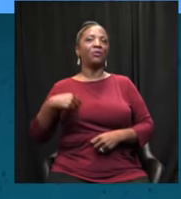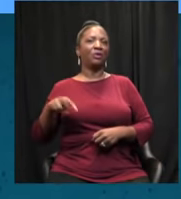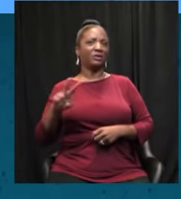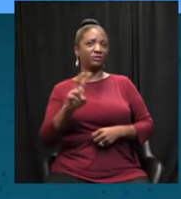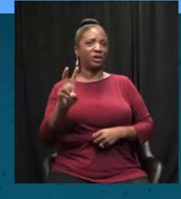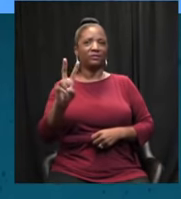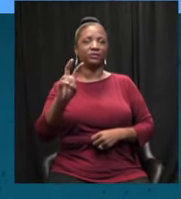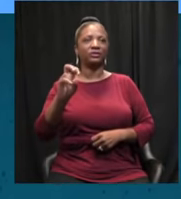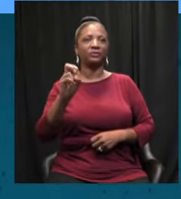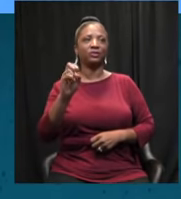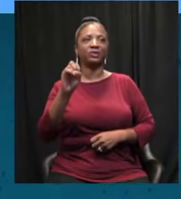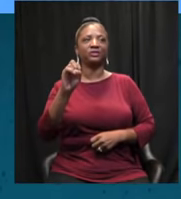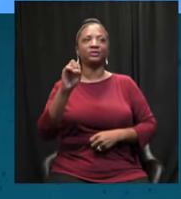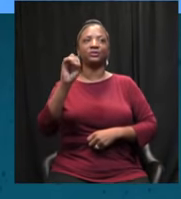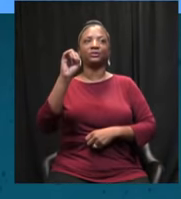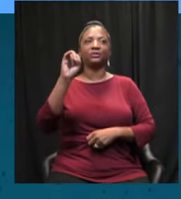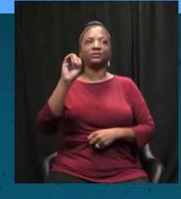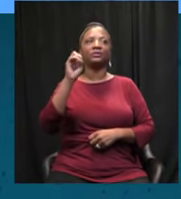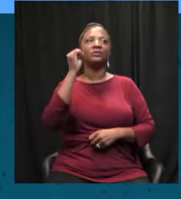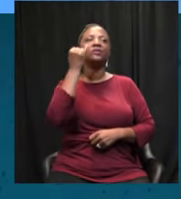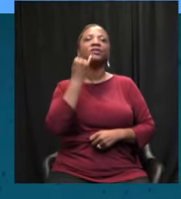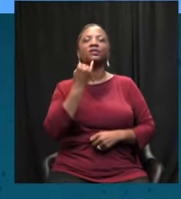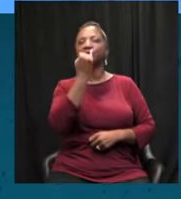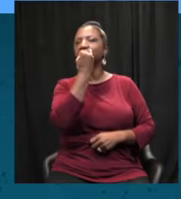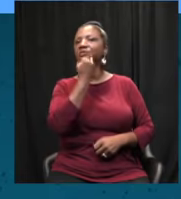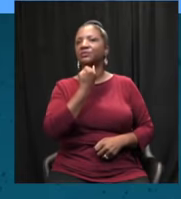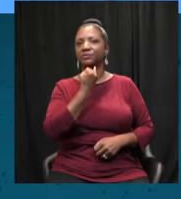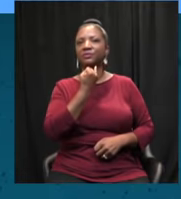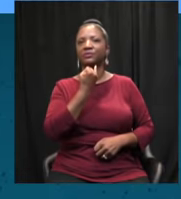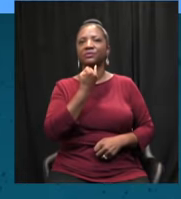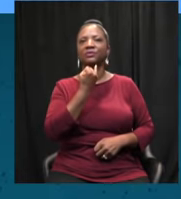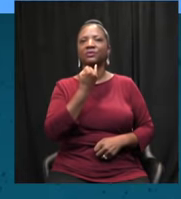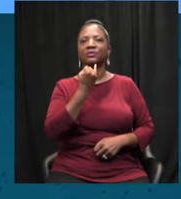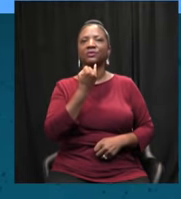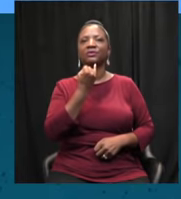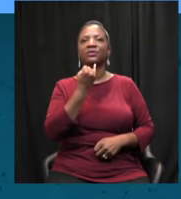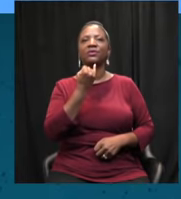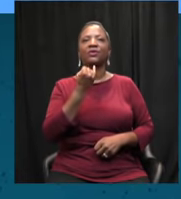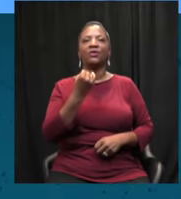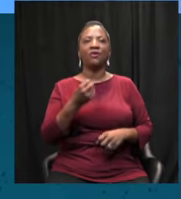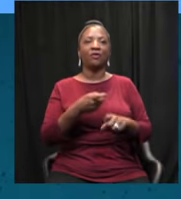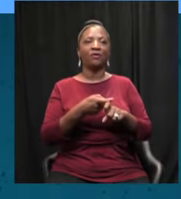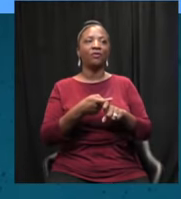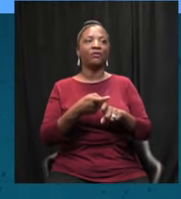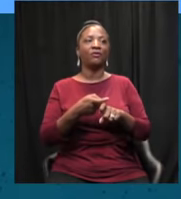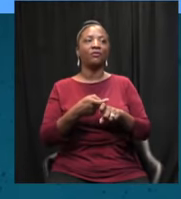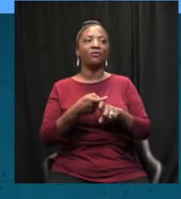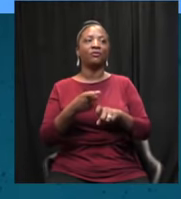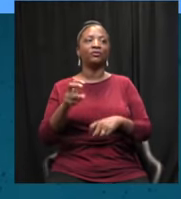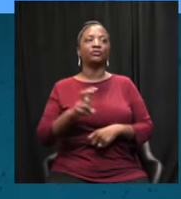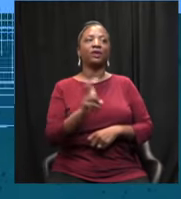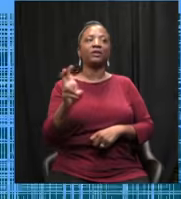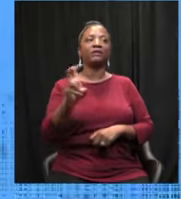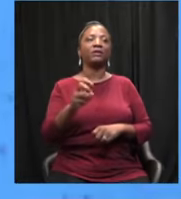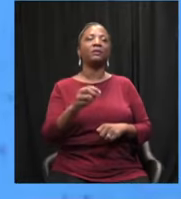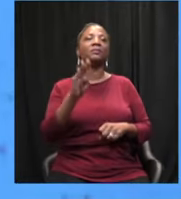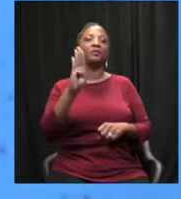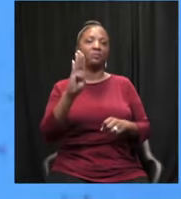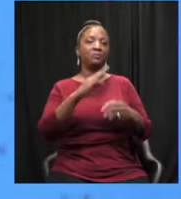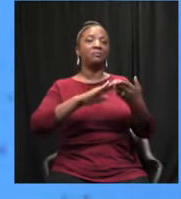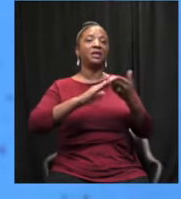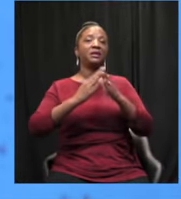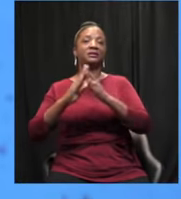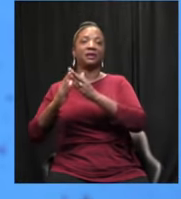we looked at several biblical sites. We made our way from Bethlehem to on the Sea of Galilee. We made our